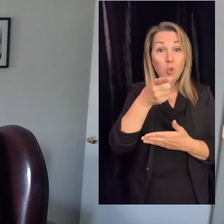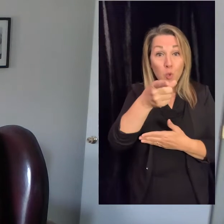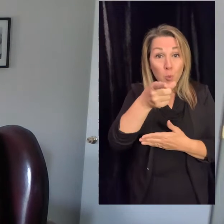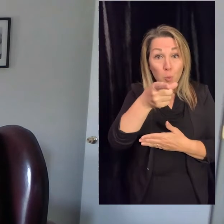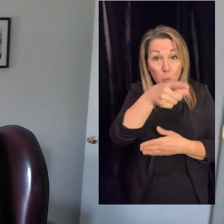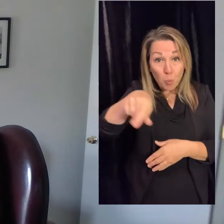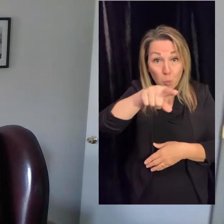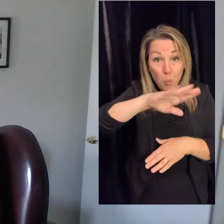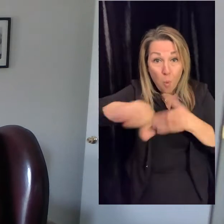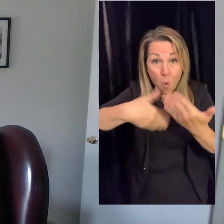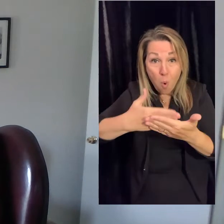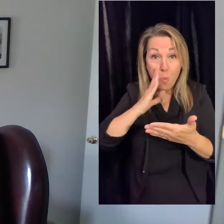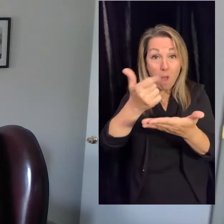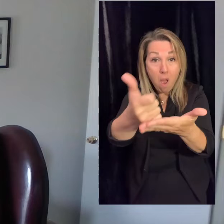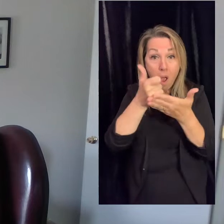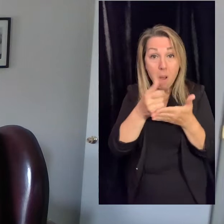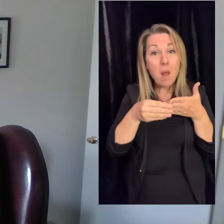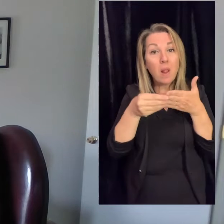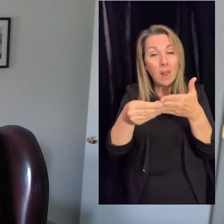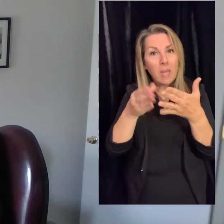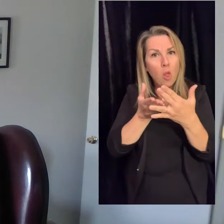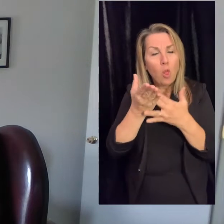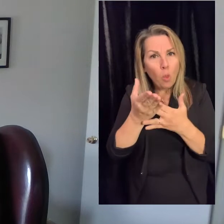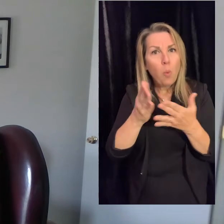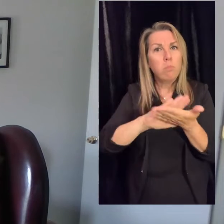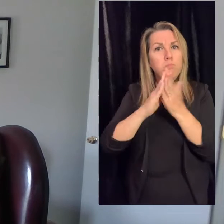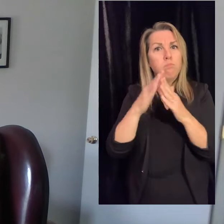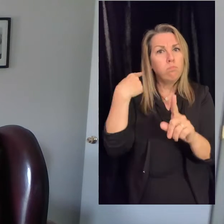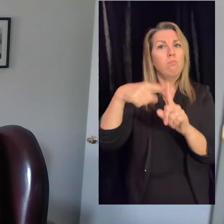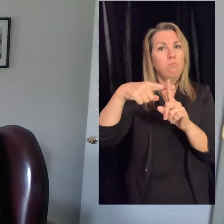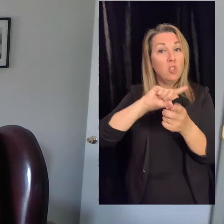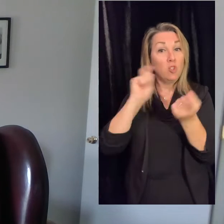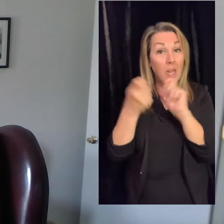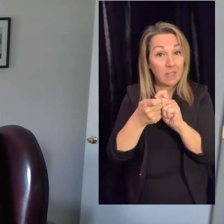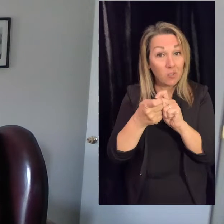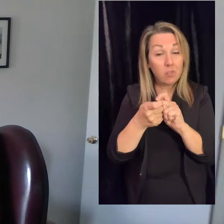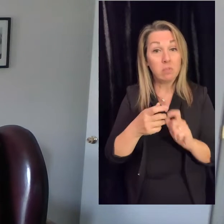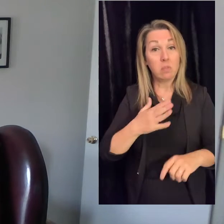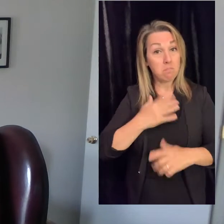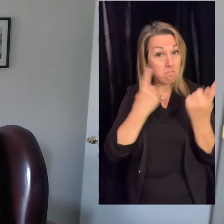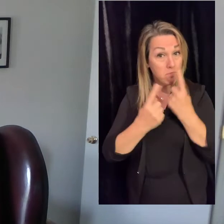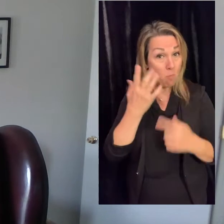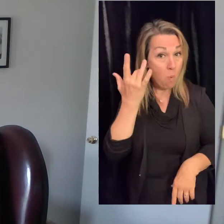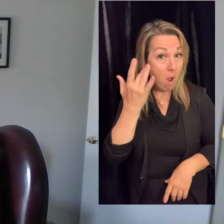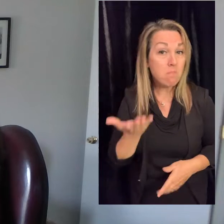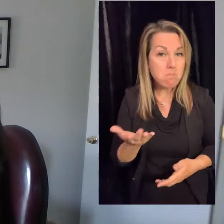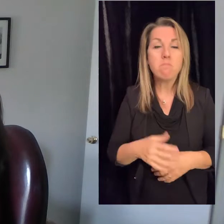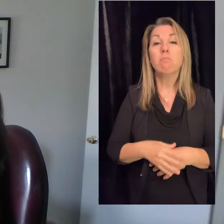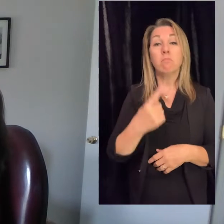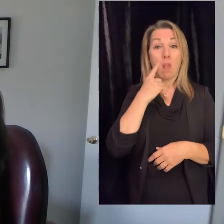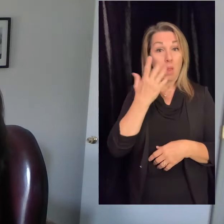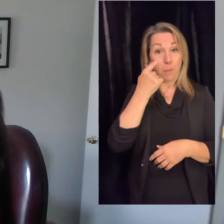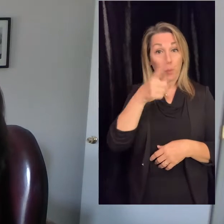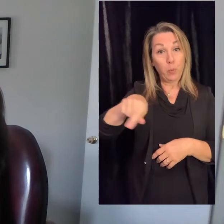guys are going to help lead us through it. And you want to know why I think that? I think it because you